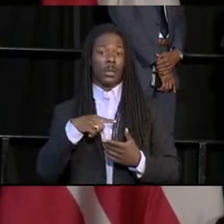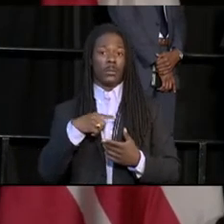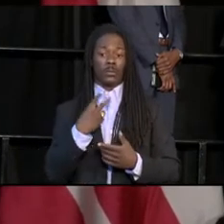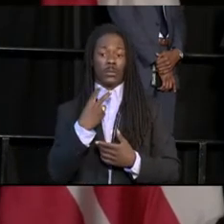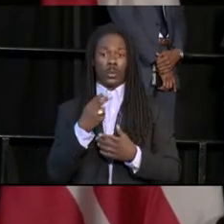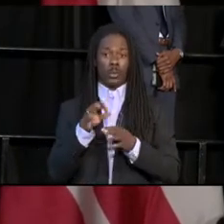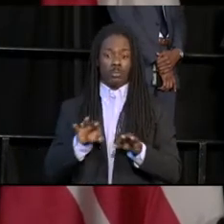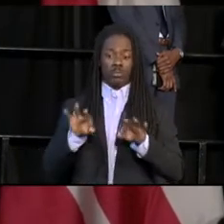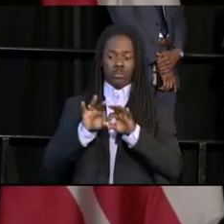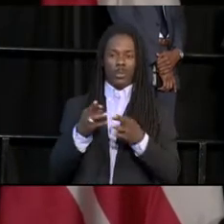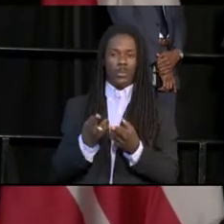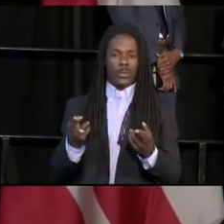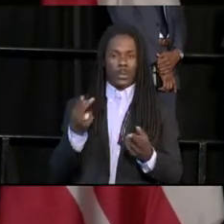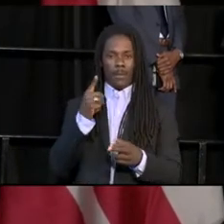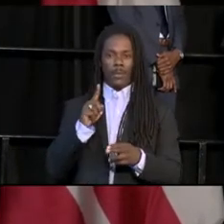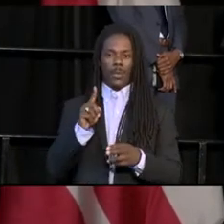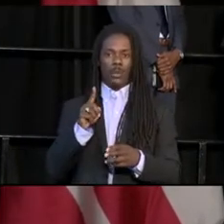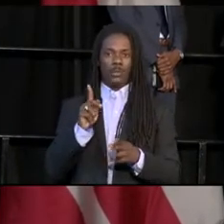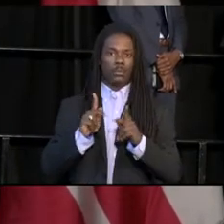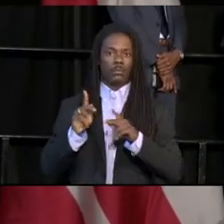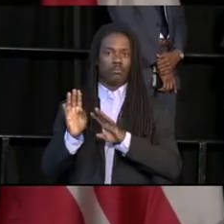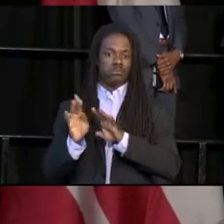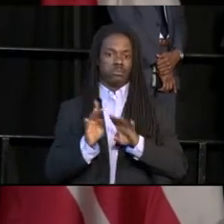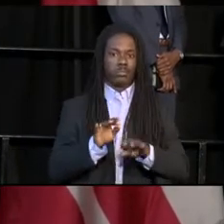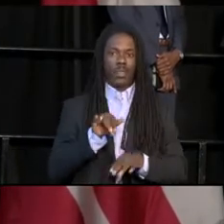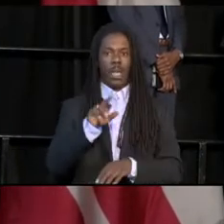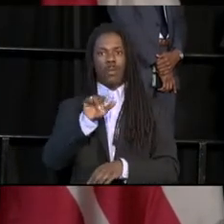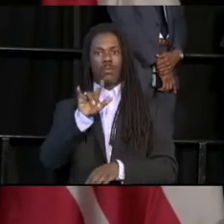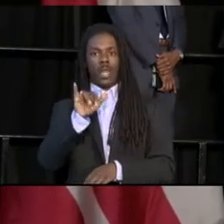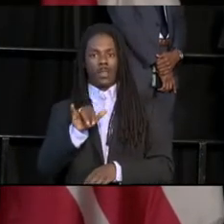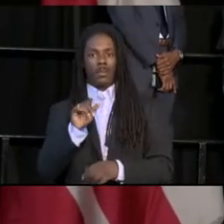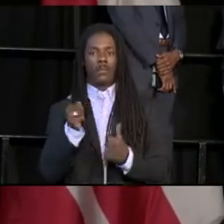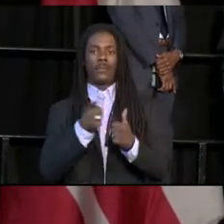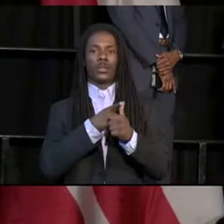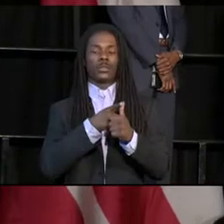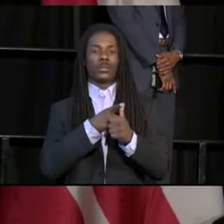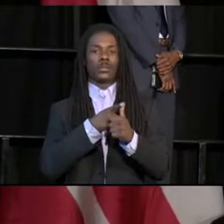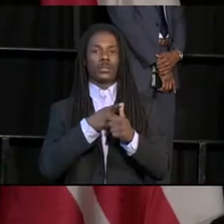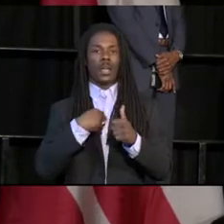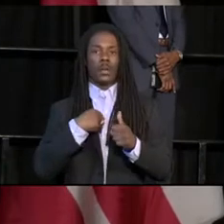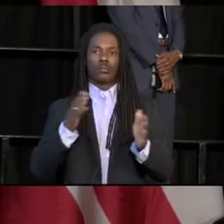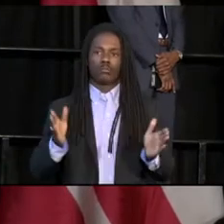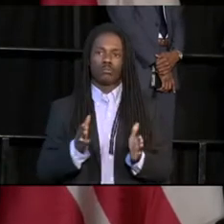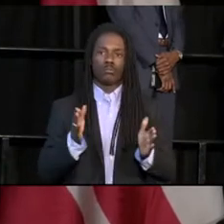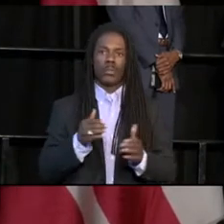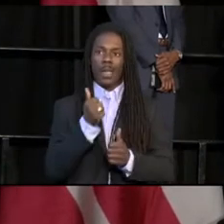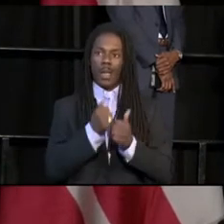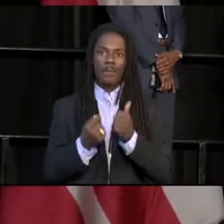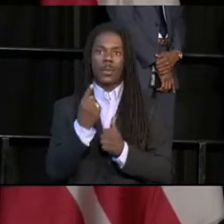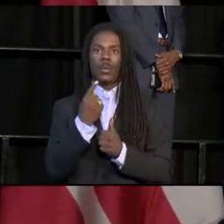district residents and those visiting for the rally. First, I would urge everyone to visit